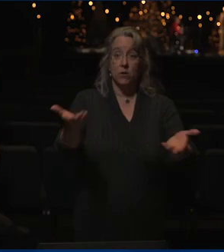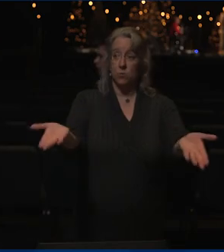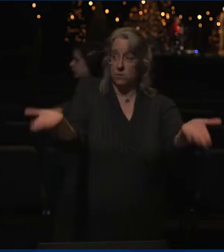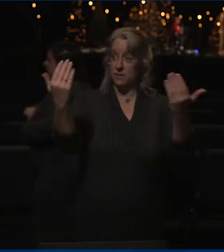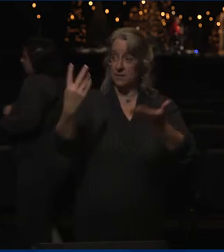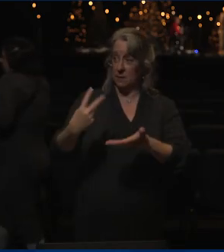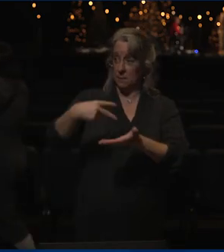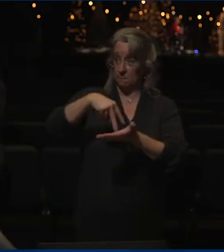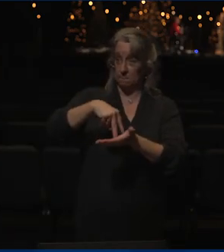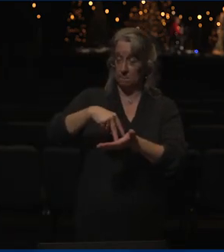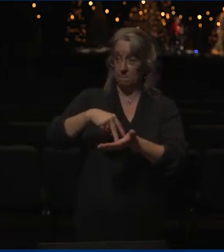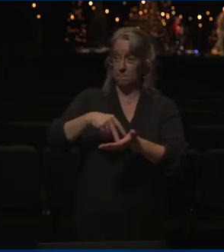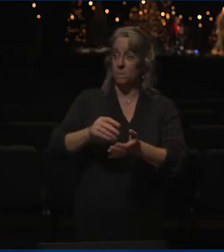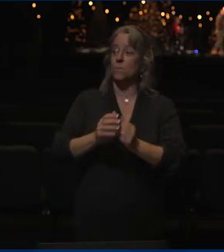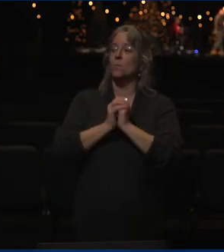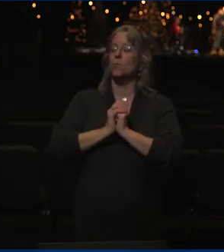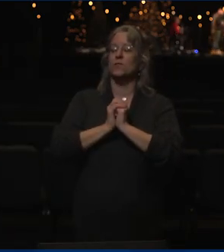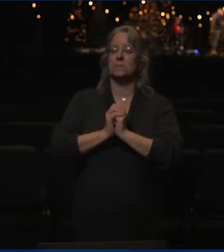and let's worship together.